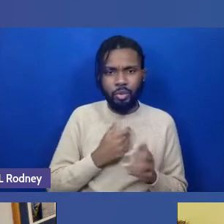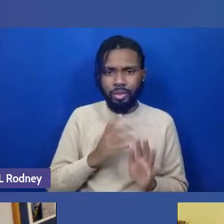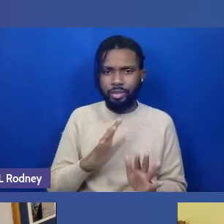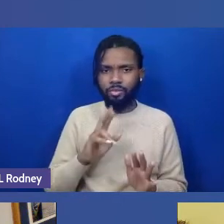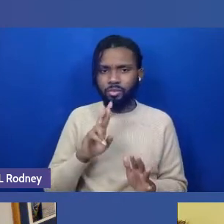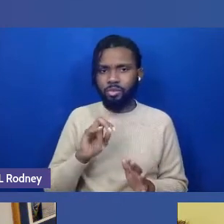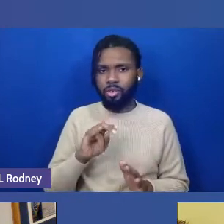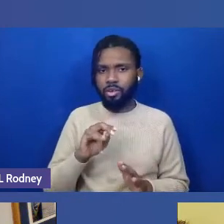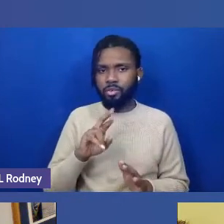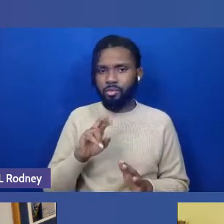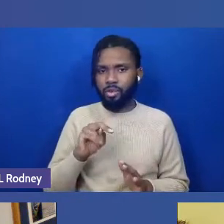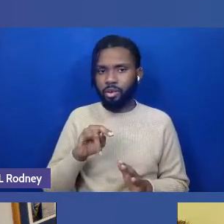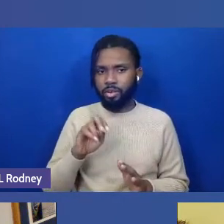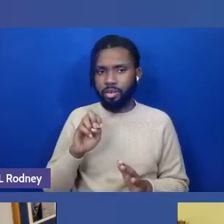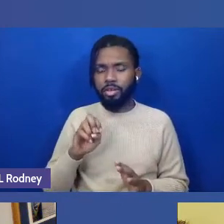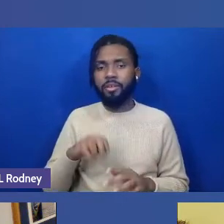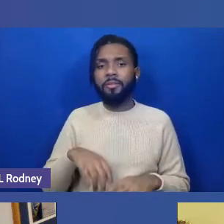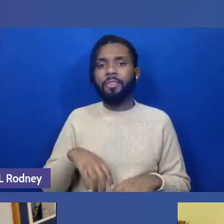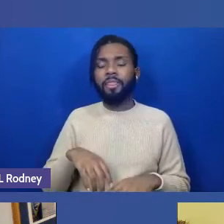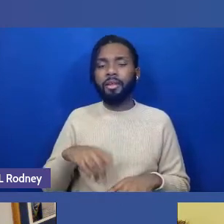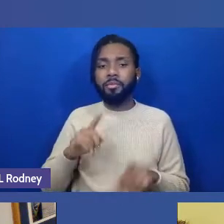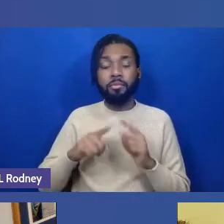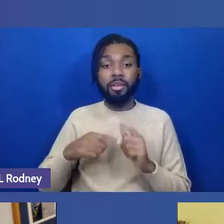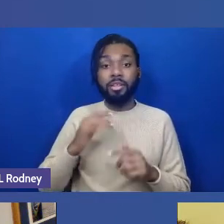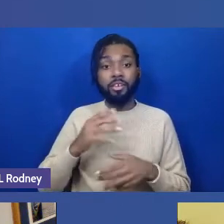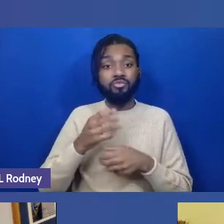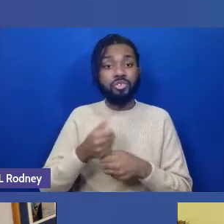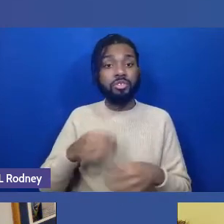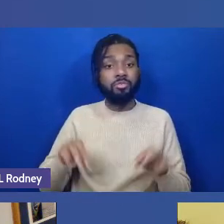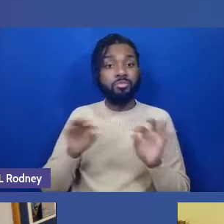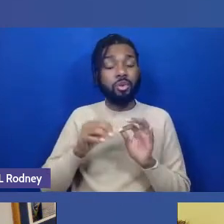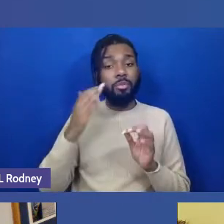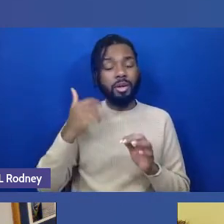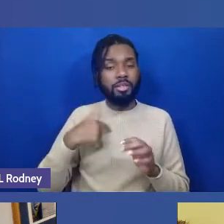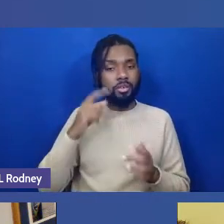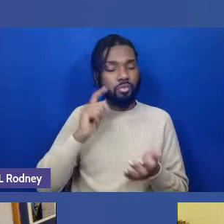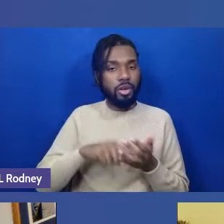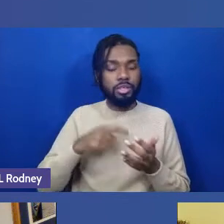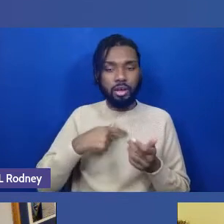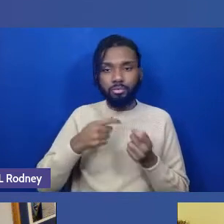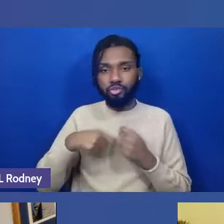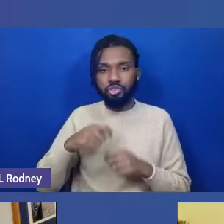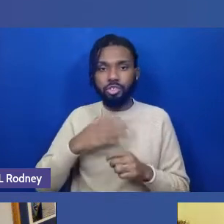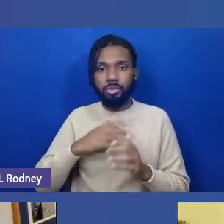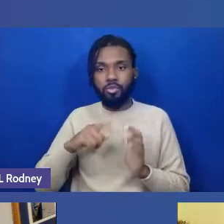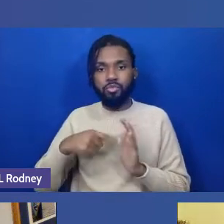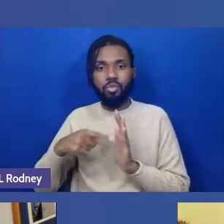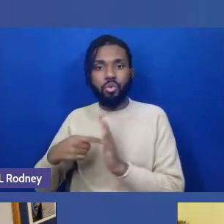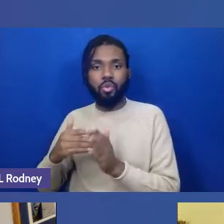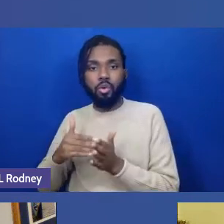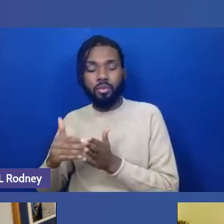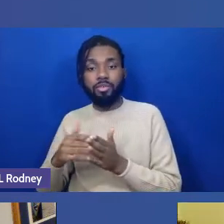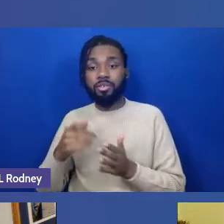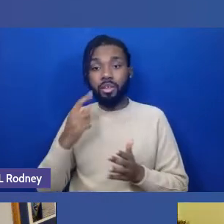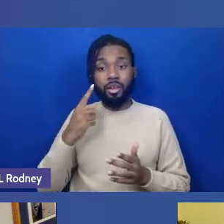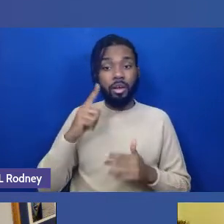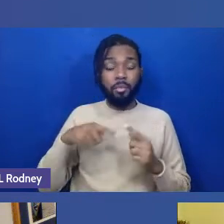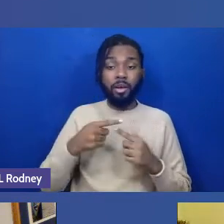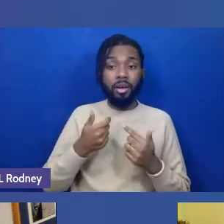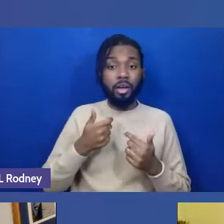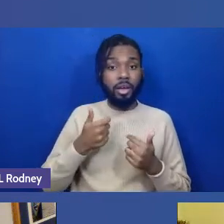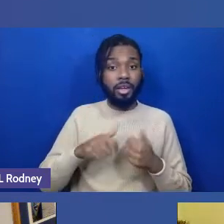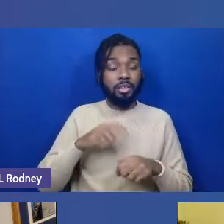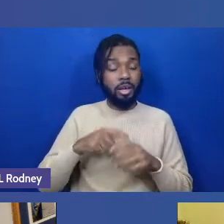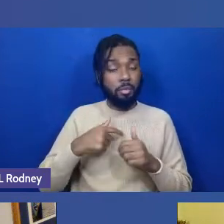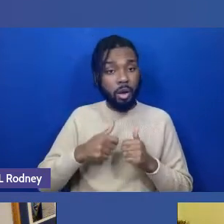The trust is so important because I recognize, because I'm shifting positions so often, that the amount of vulnerability that goes into any of these positions is perceived differently